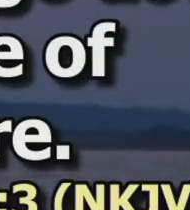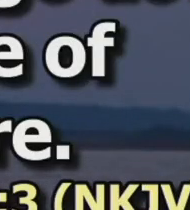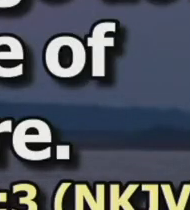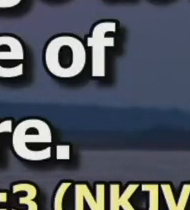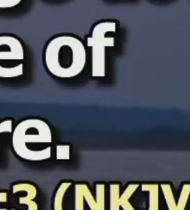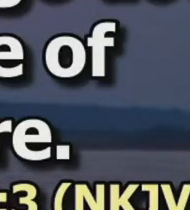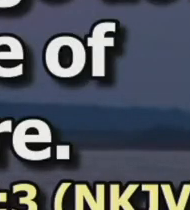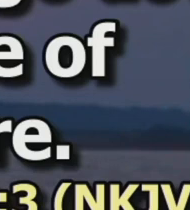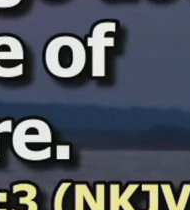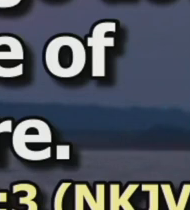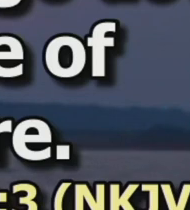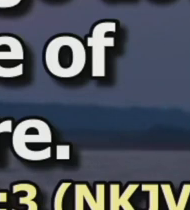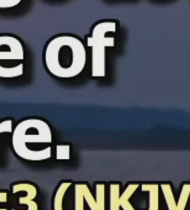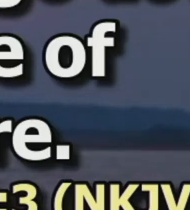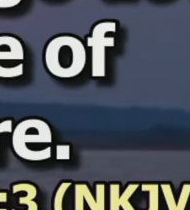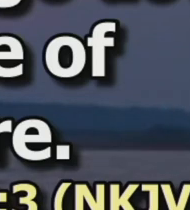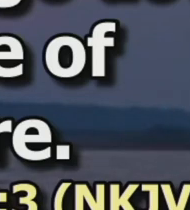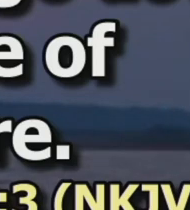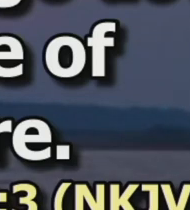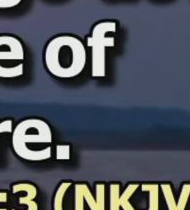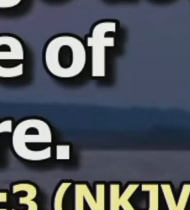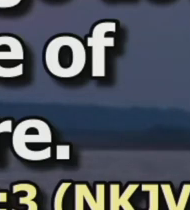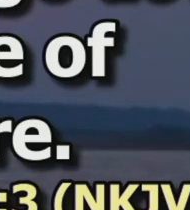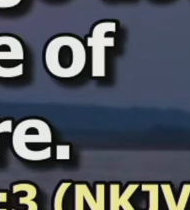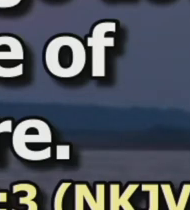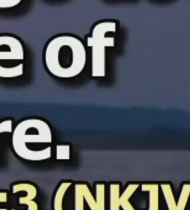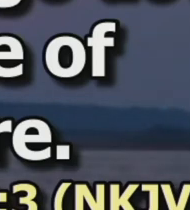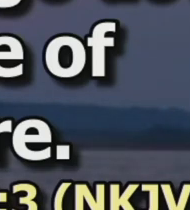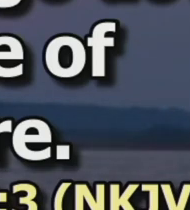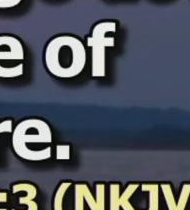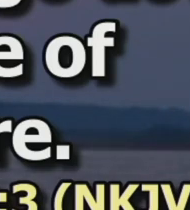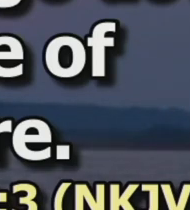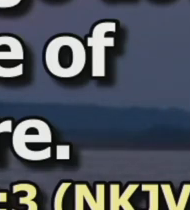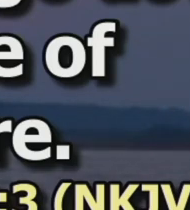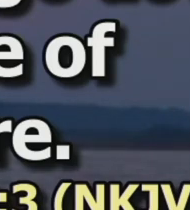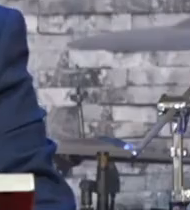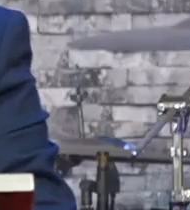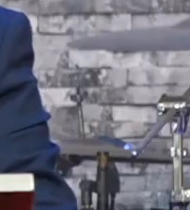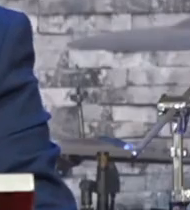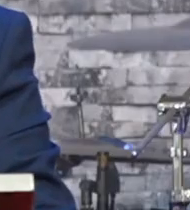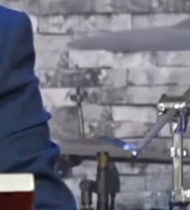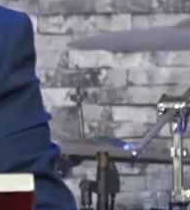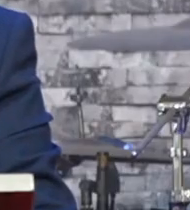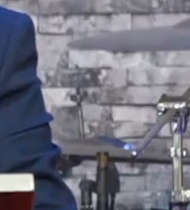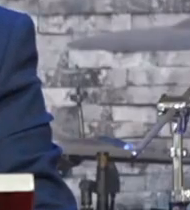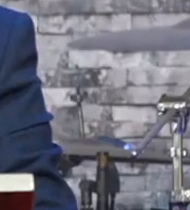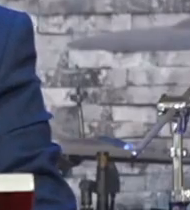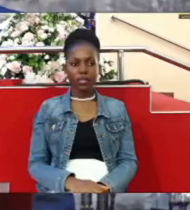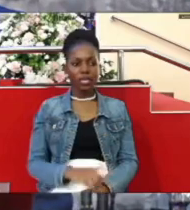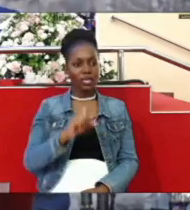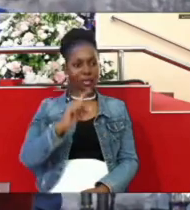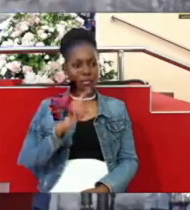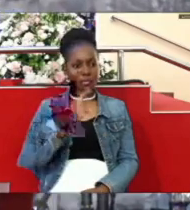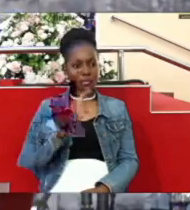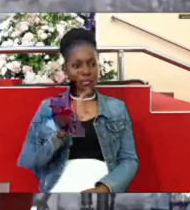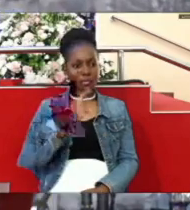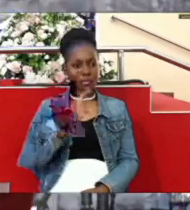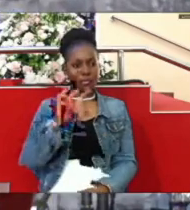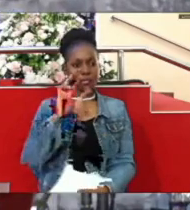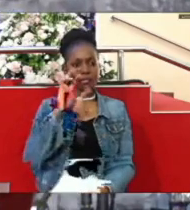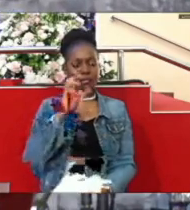there. Praise the name of the Lord. We need to dig the well of Shemba. Tunastahili kuchimba kisima cha